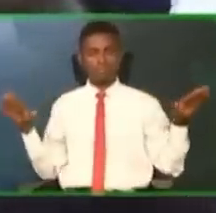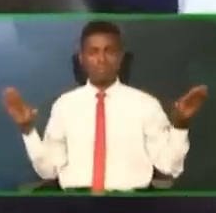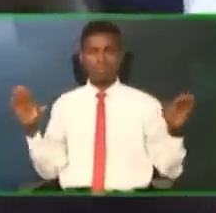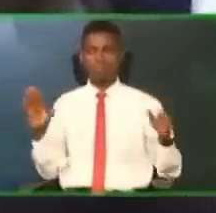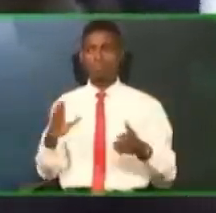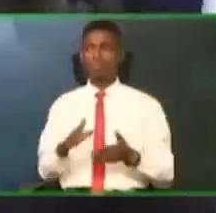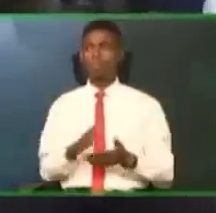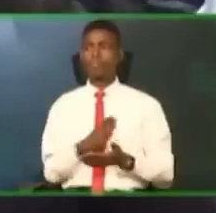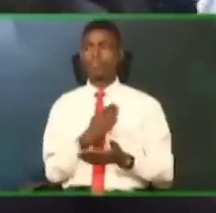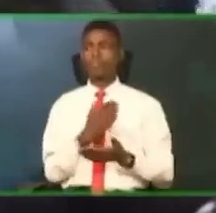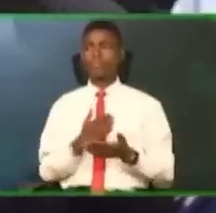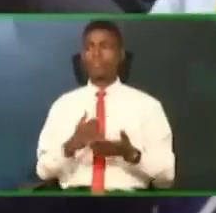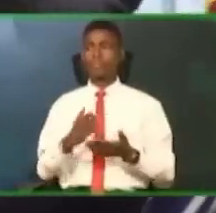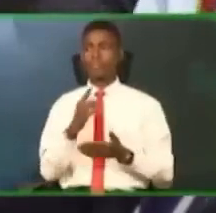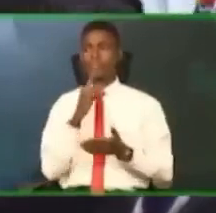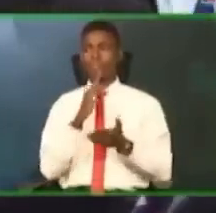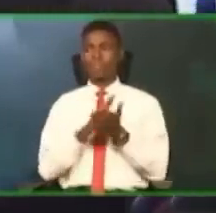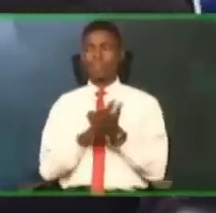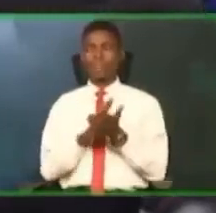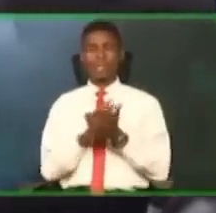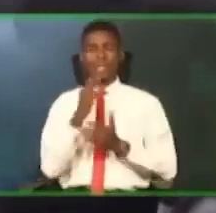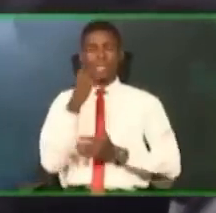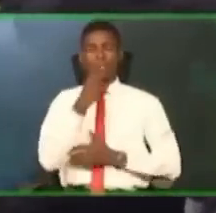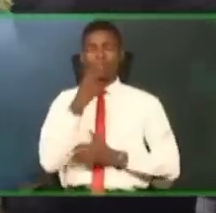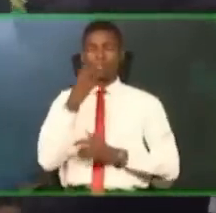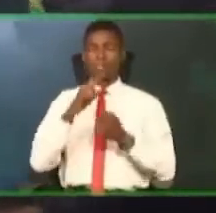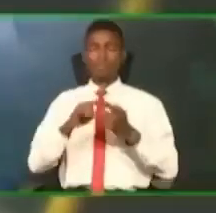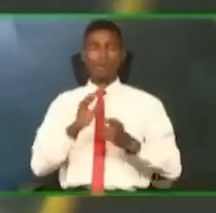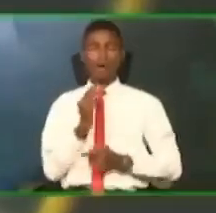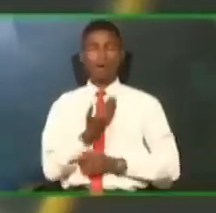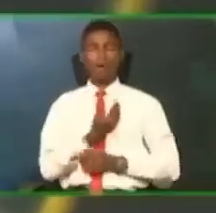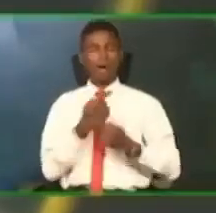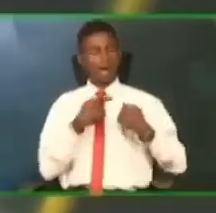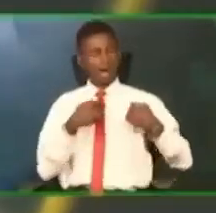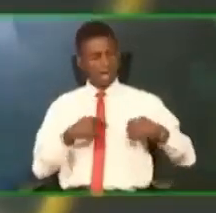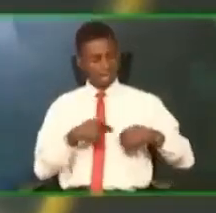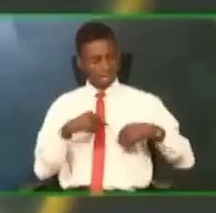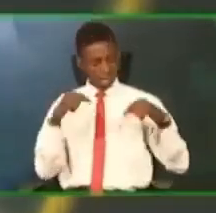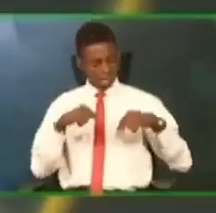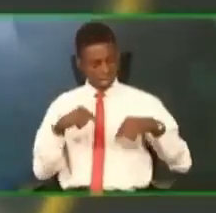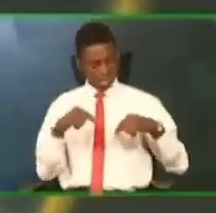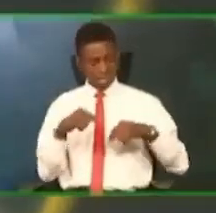same. Speak to our hearts this afternoon